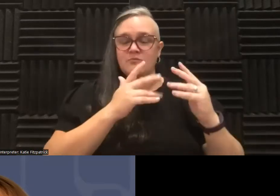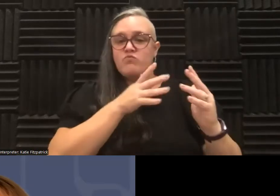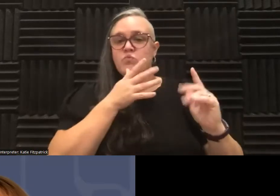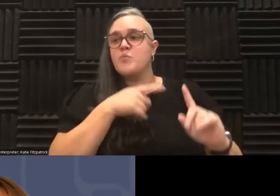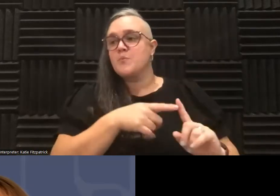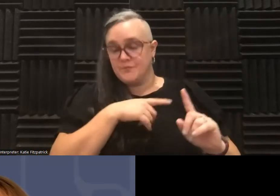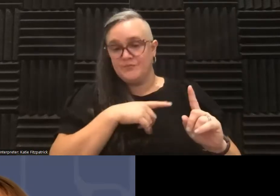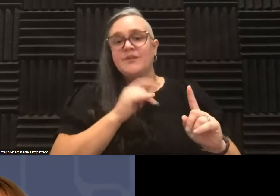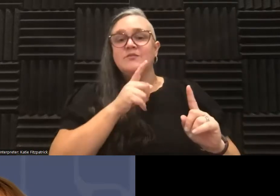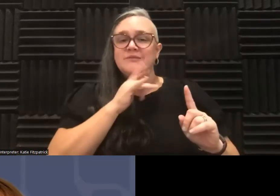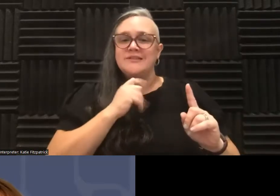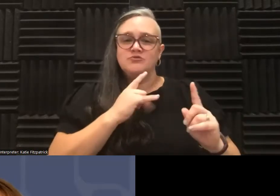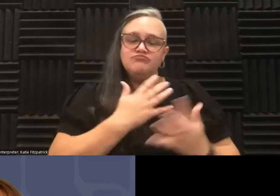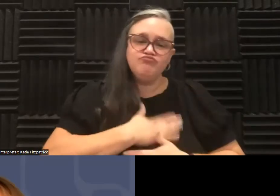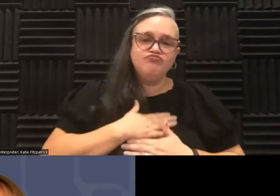fresh produce.